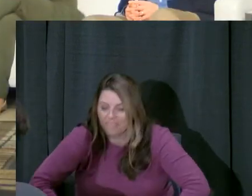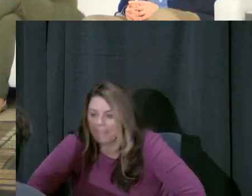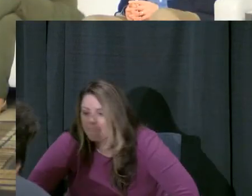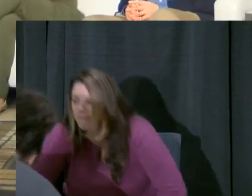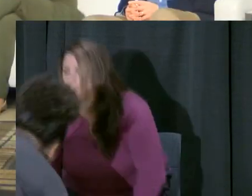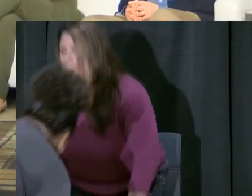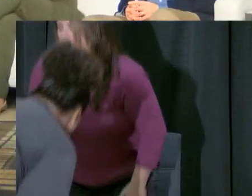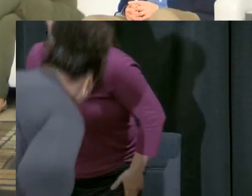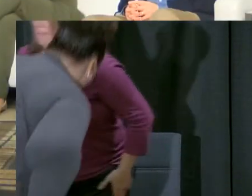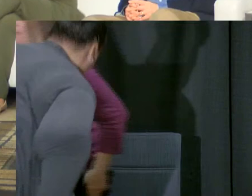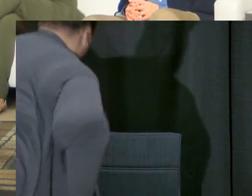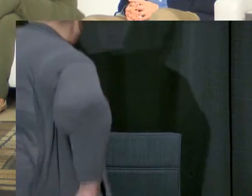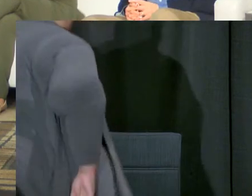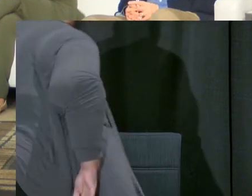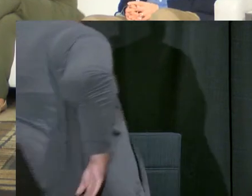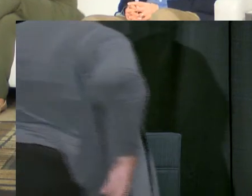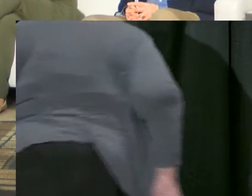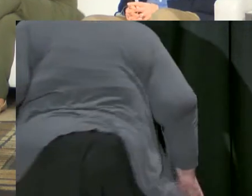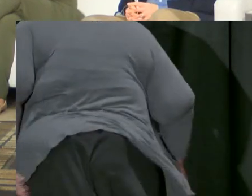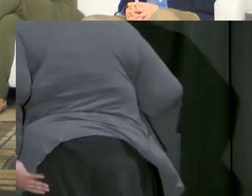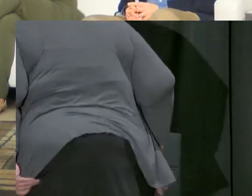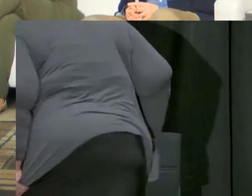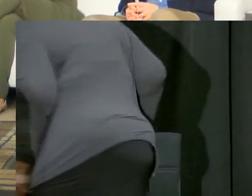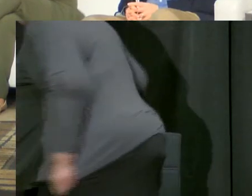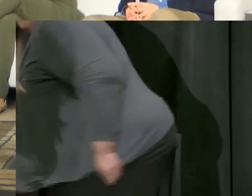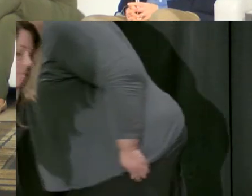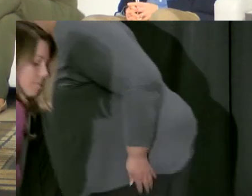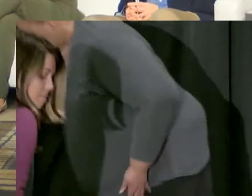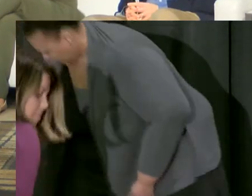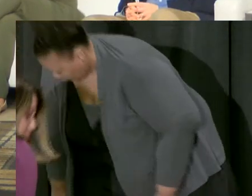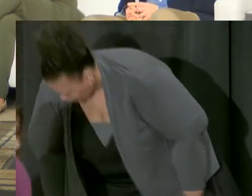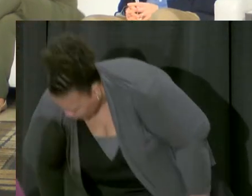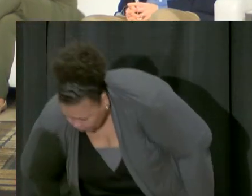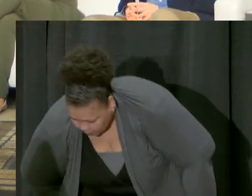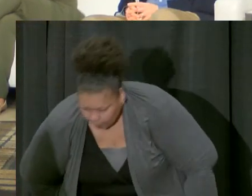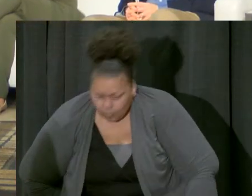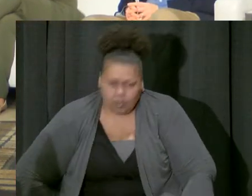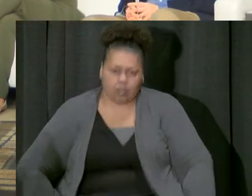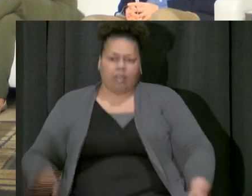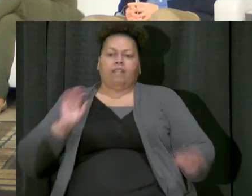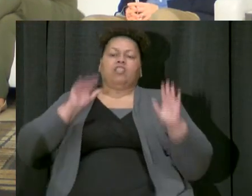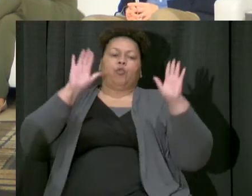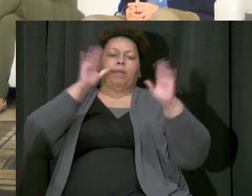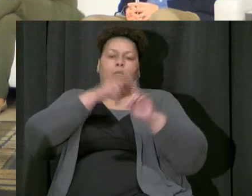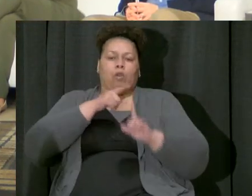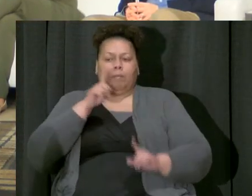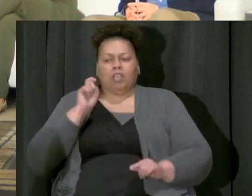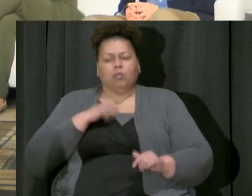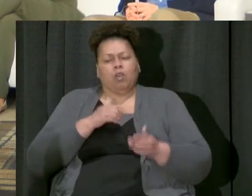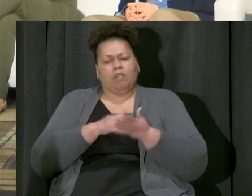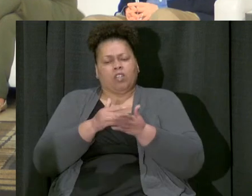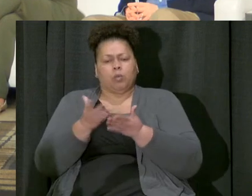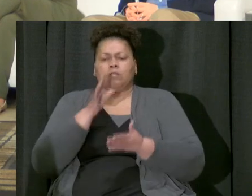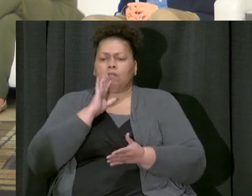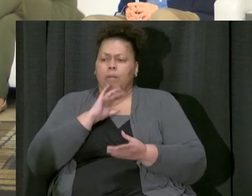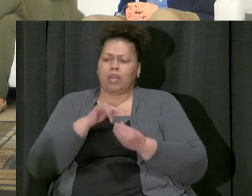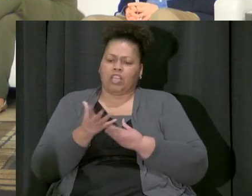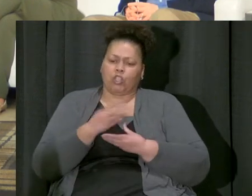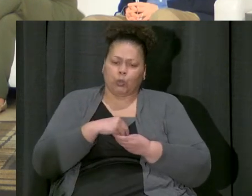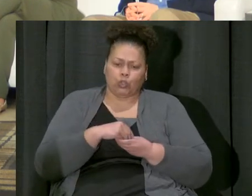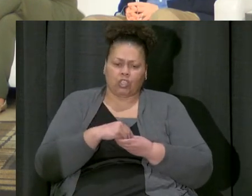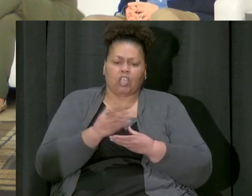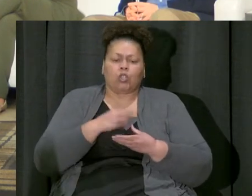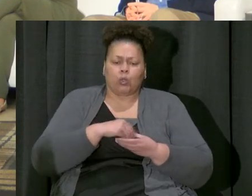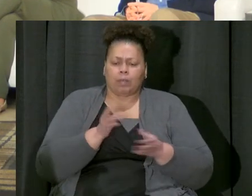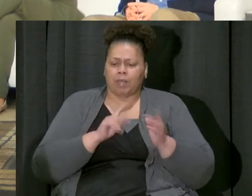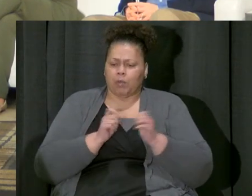again, we often talk about inclusion and including users with disabilities, people with disabilities